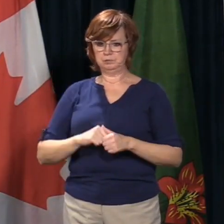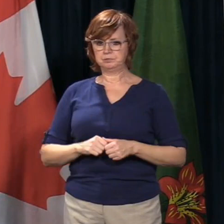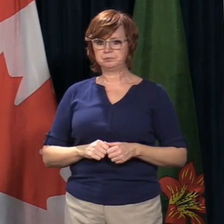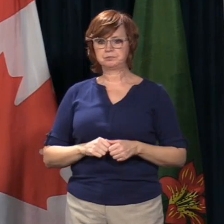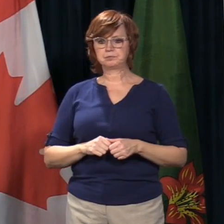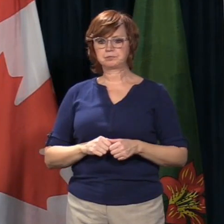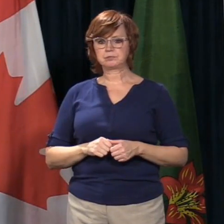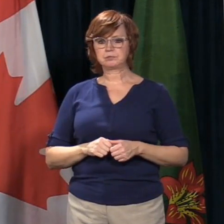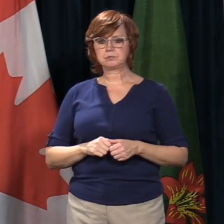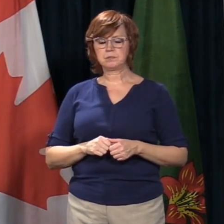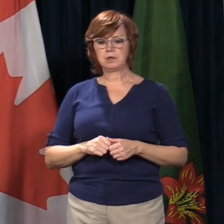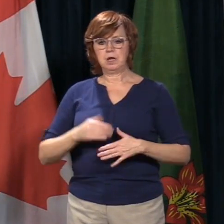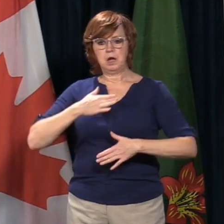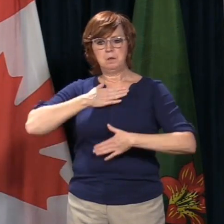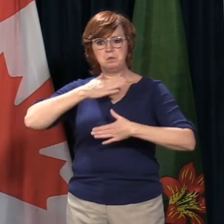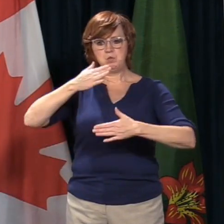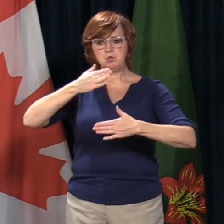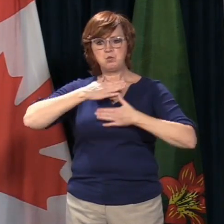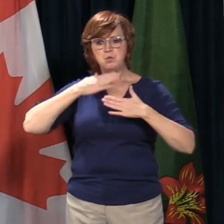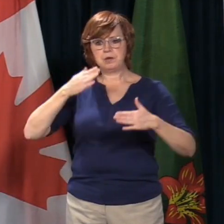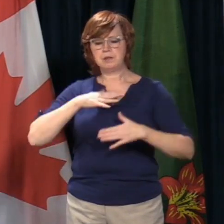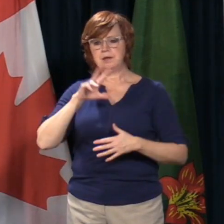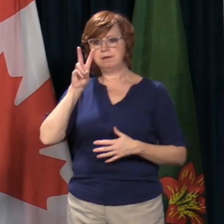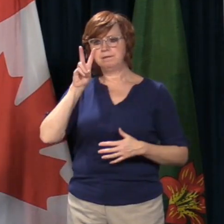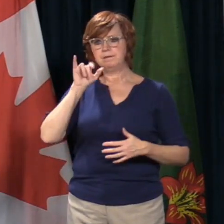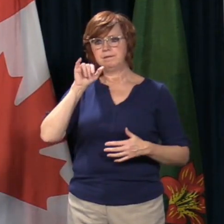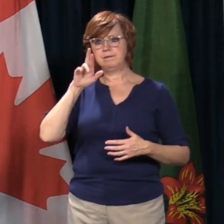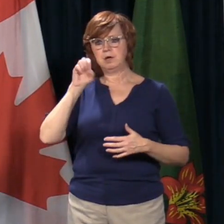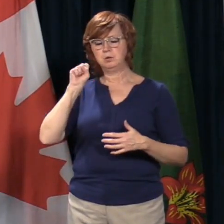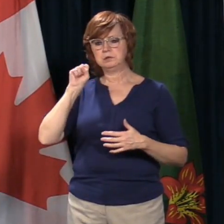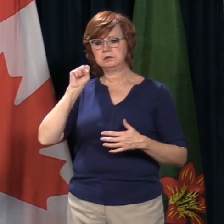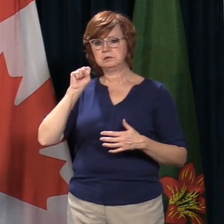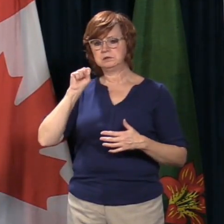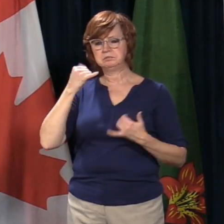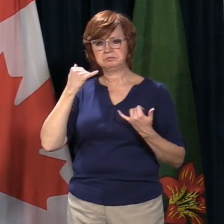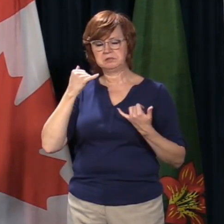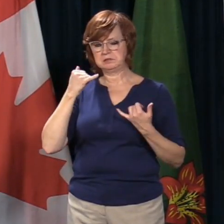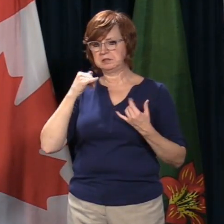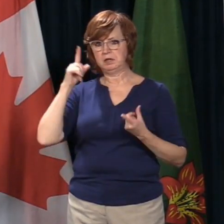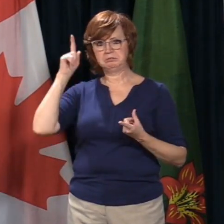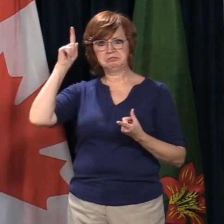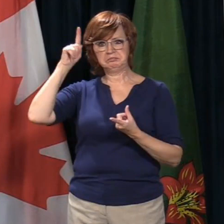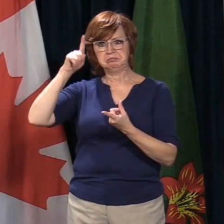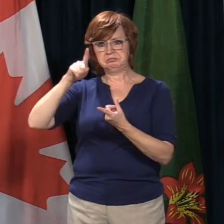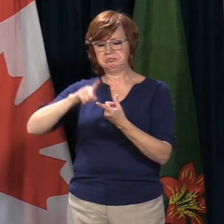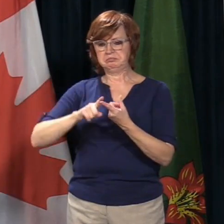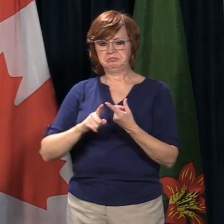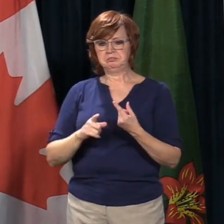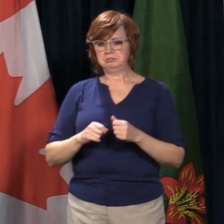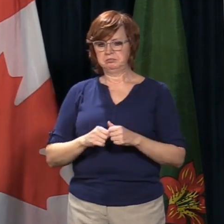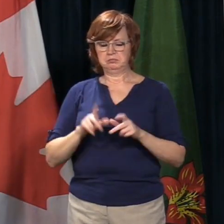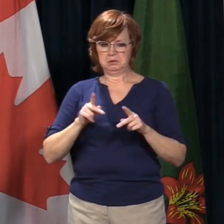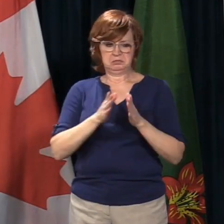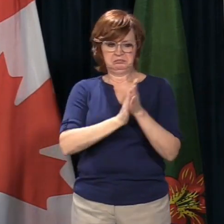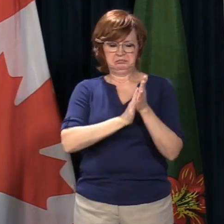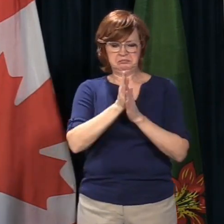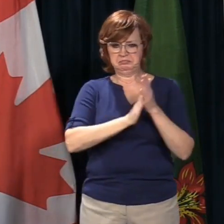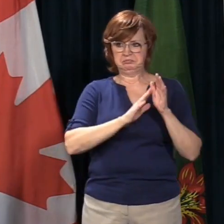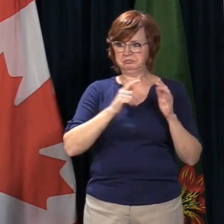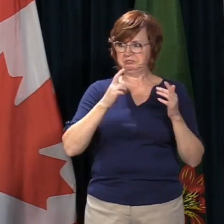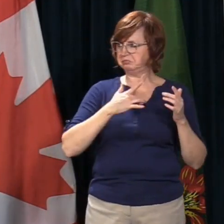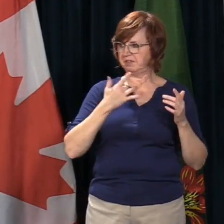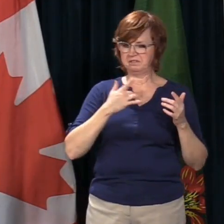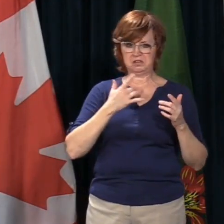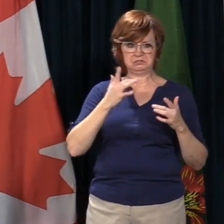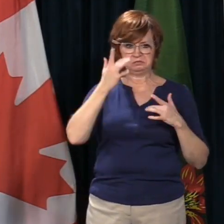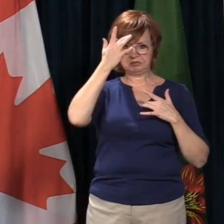respiratory viruses, people are probably less likely to be interested in being tested. But we're also seeking out all